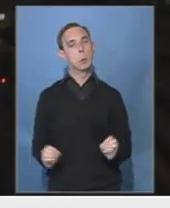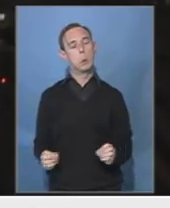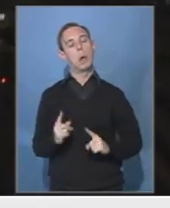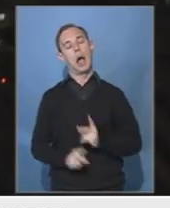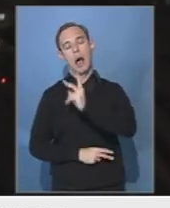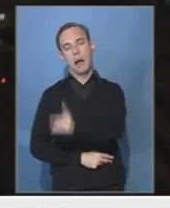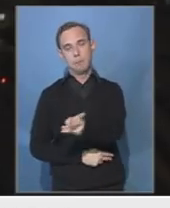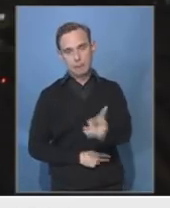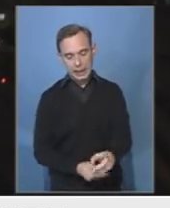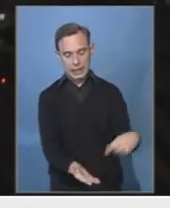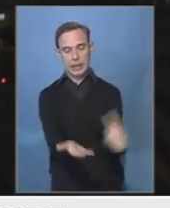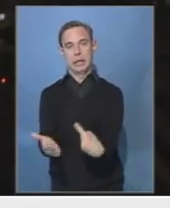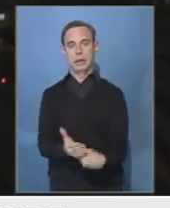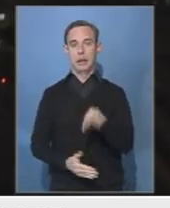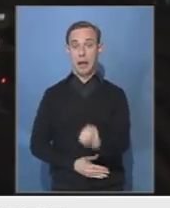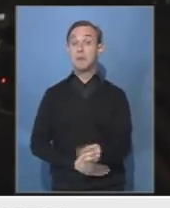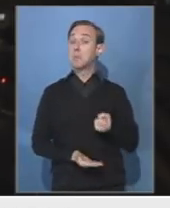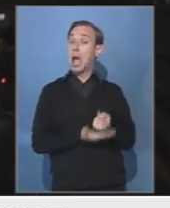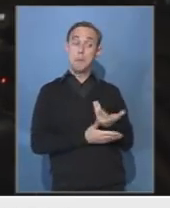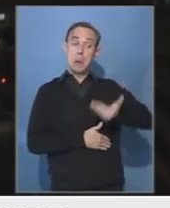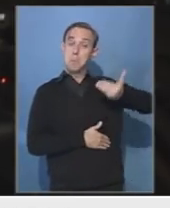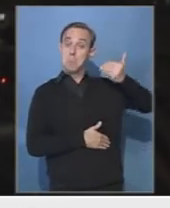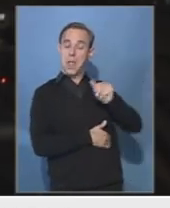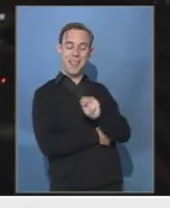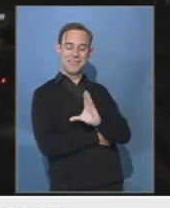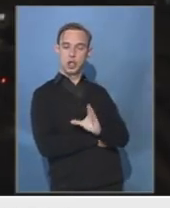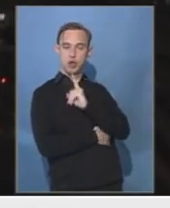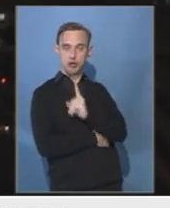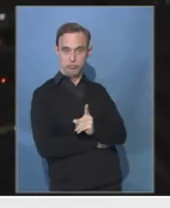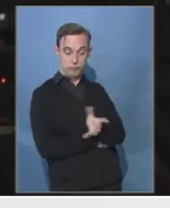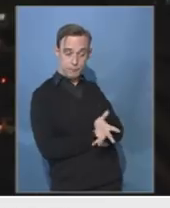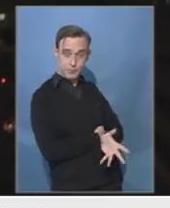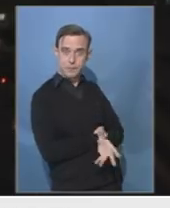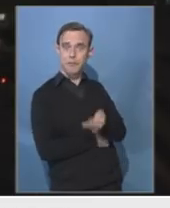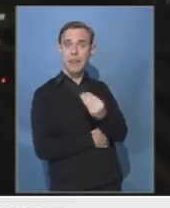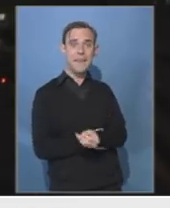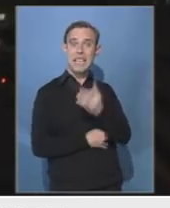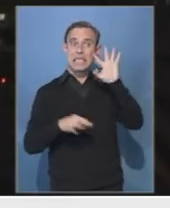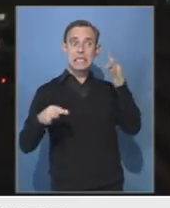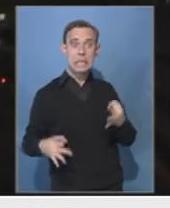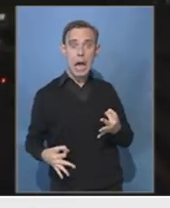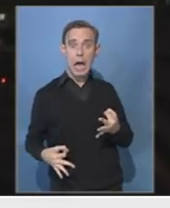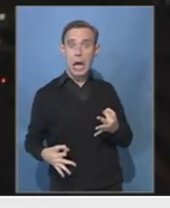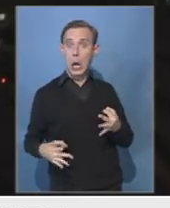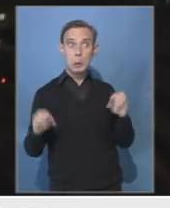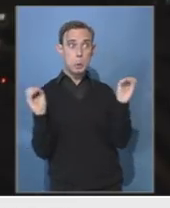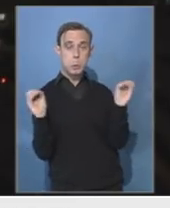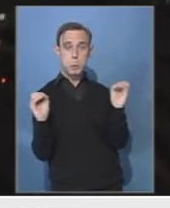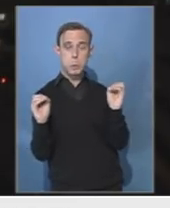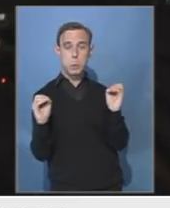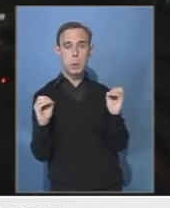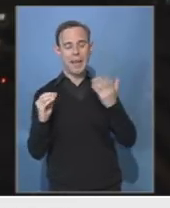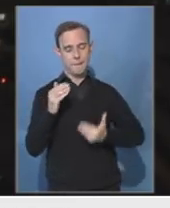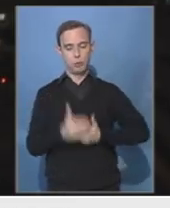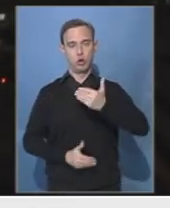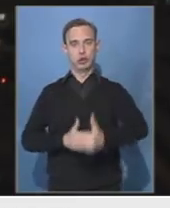they struggle to make a decision, they put a process in place rather than to make a very divisive decision. And that